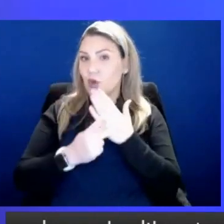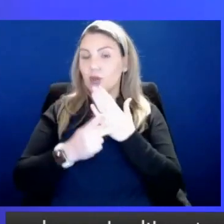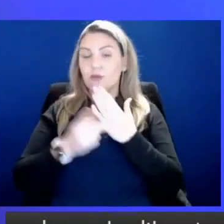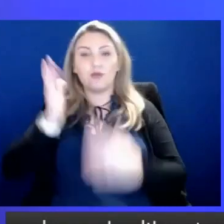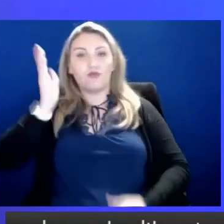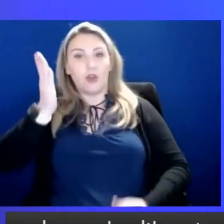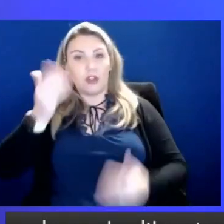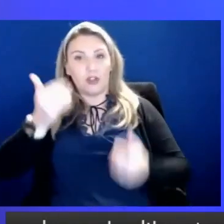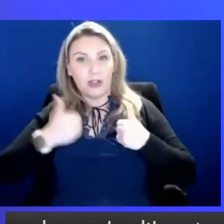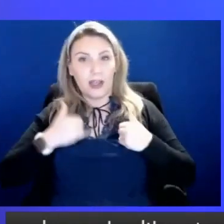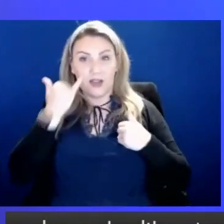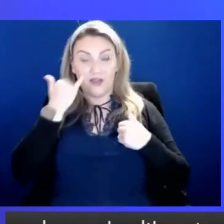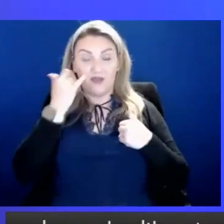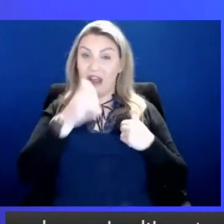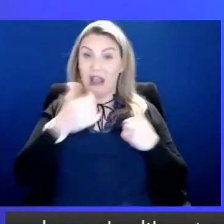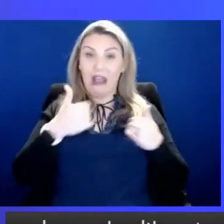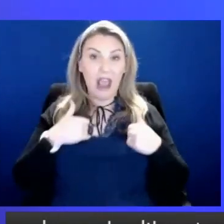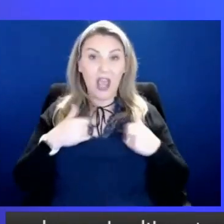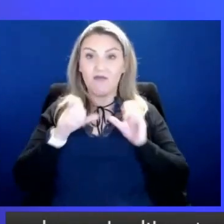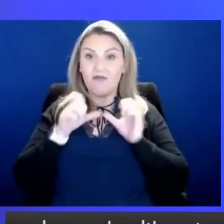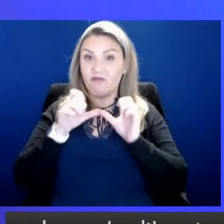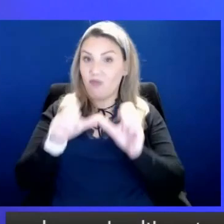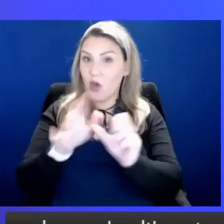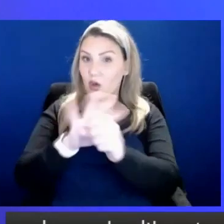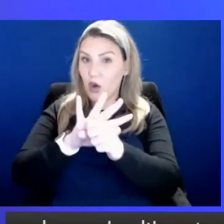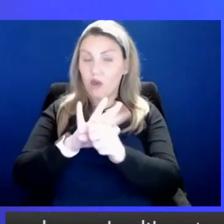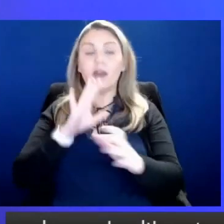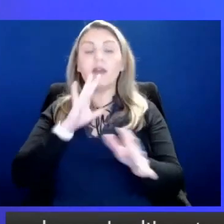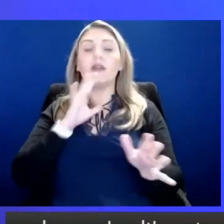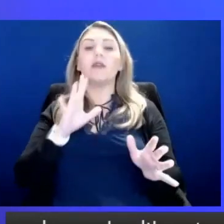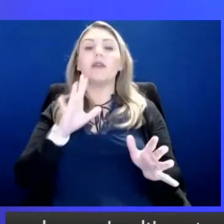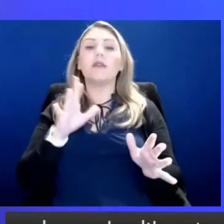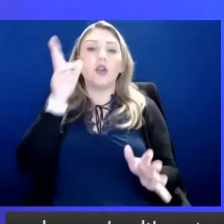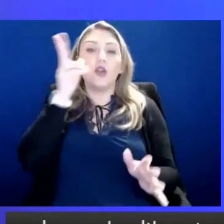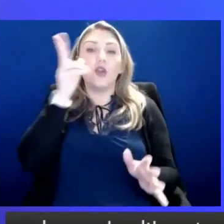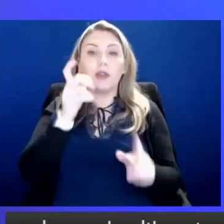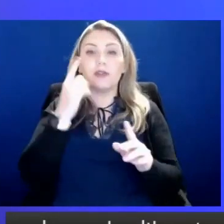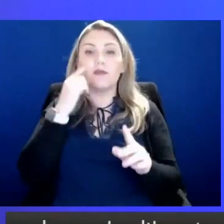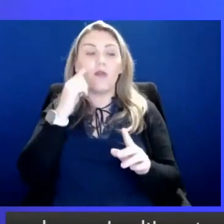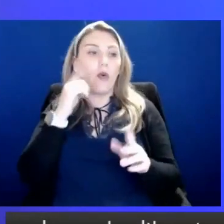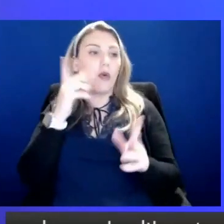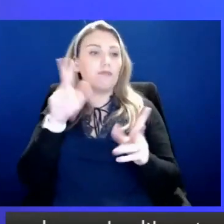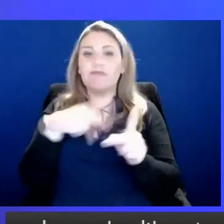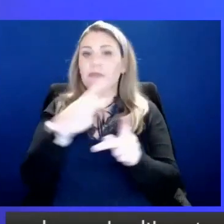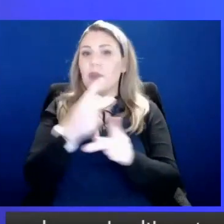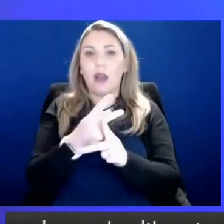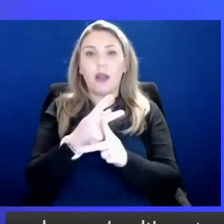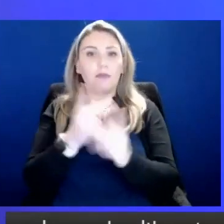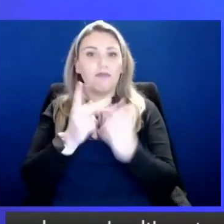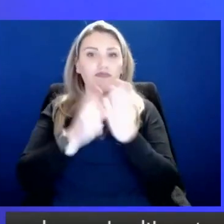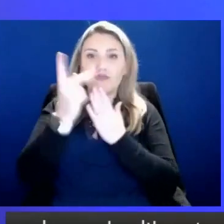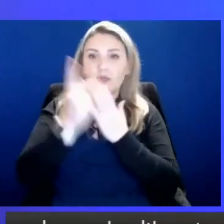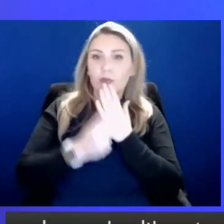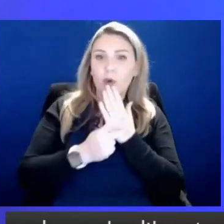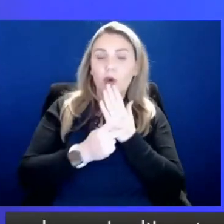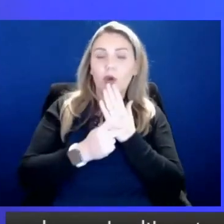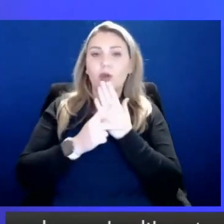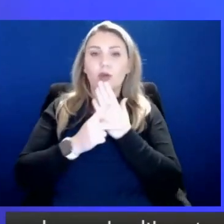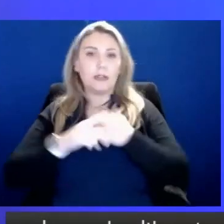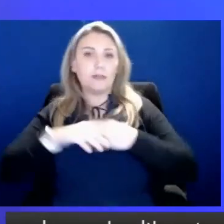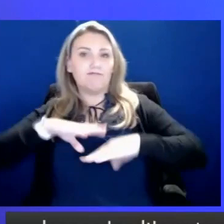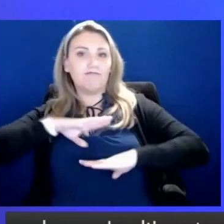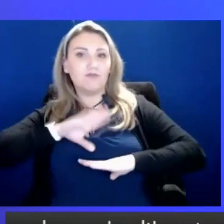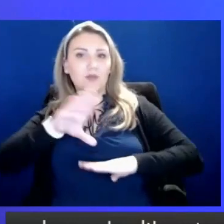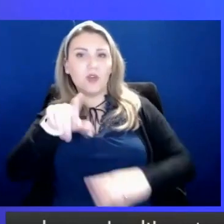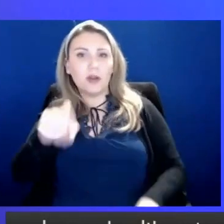have long COVID and you're listening to this, but you're looking for some type of program that might meet your needs, take a look, because we have, I